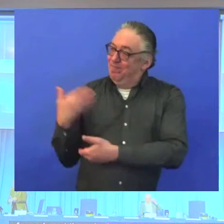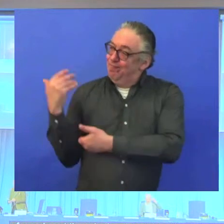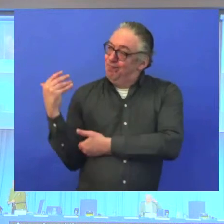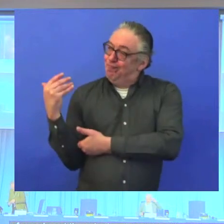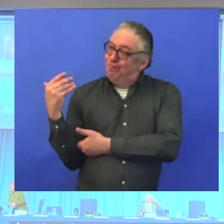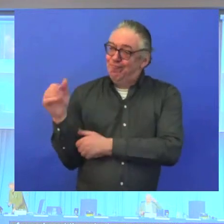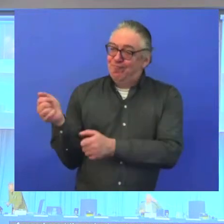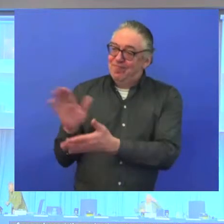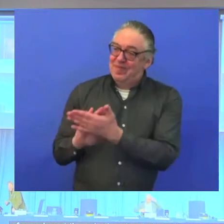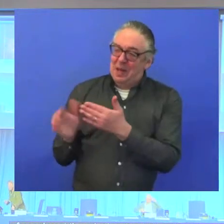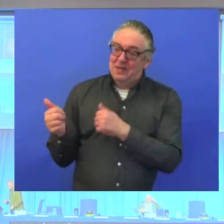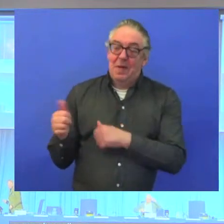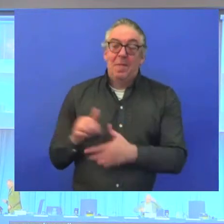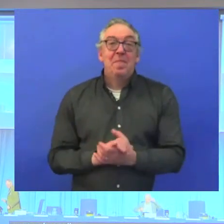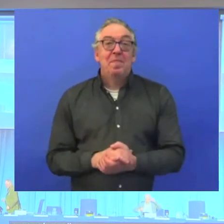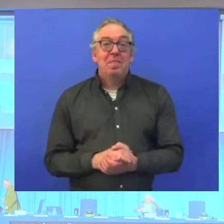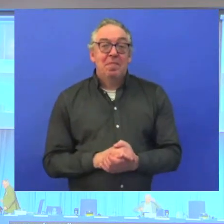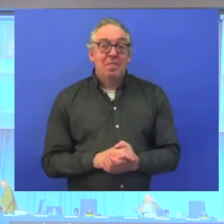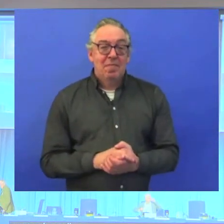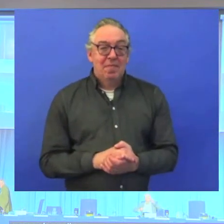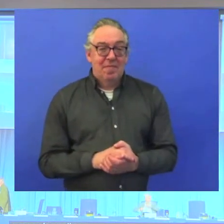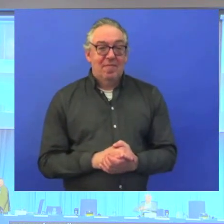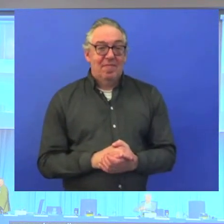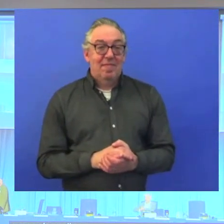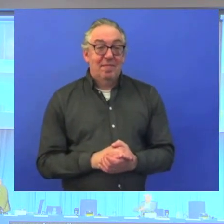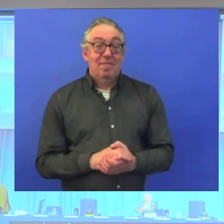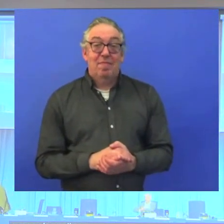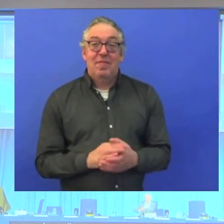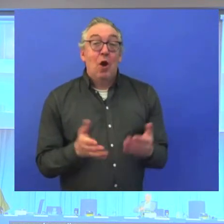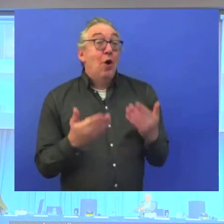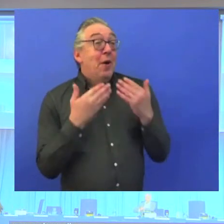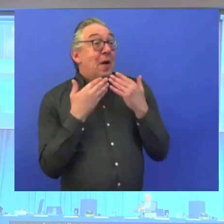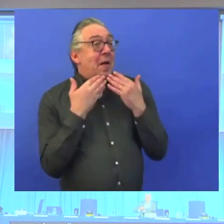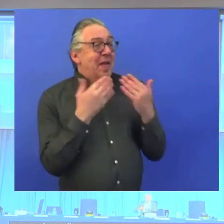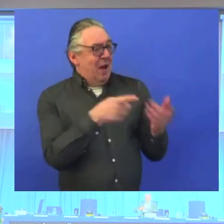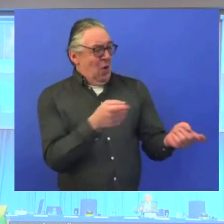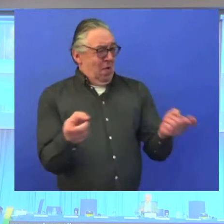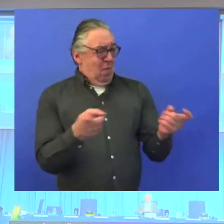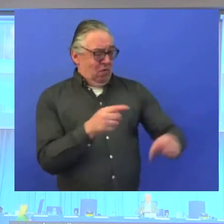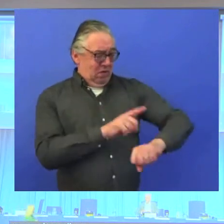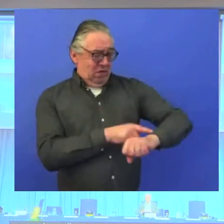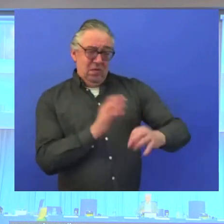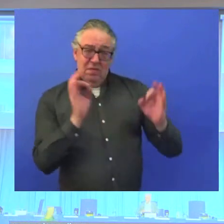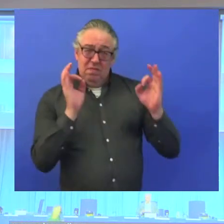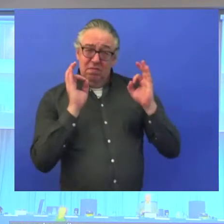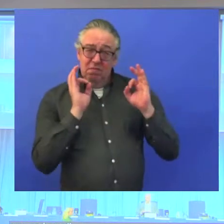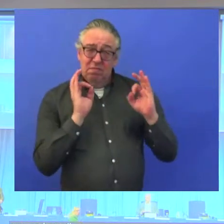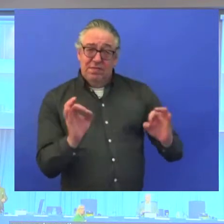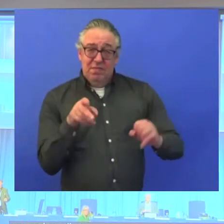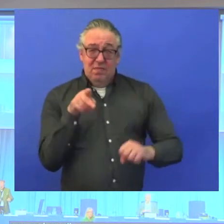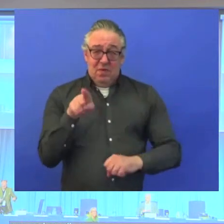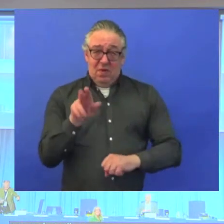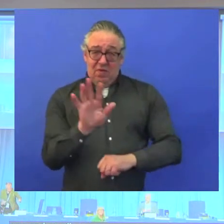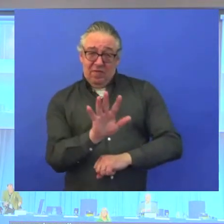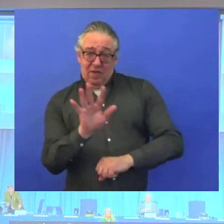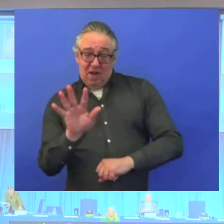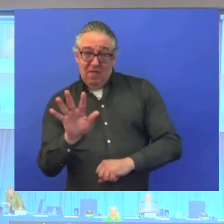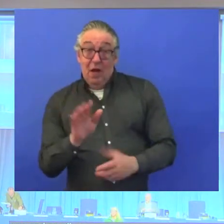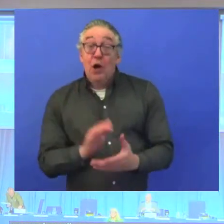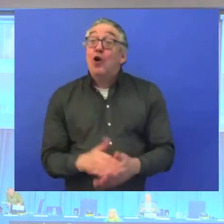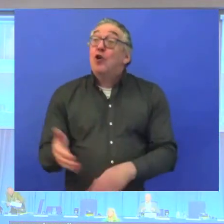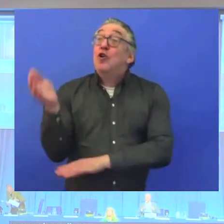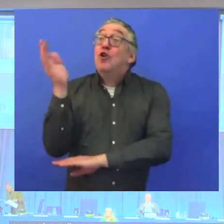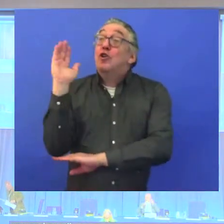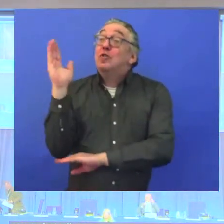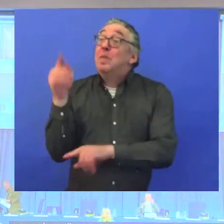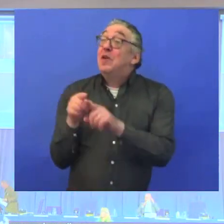Thank you, Tom. So beautifully moderated on time. And thank you to all the speakers. Thank you very much.